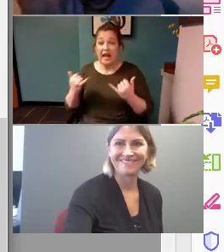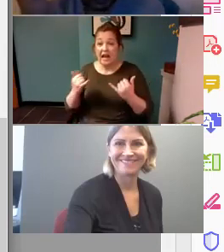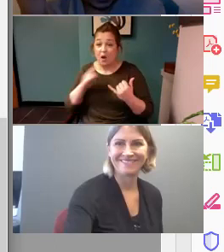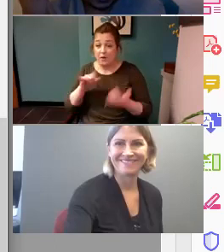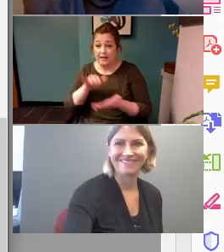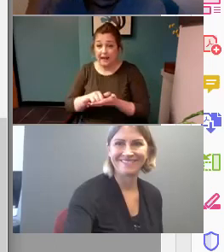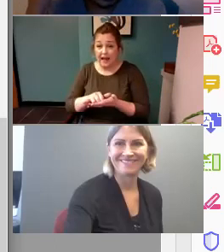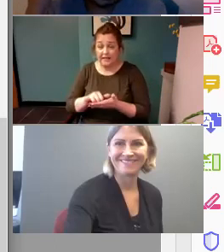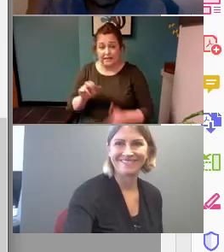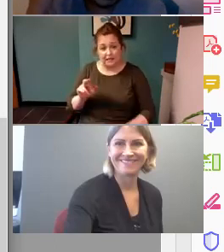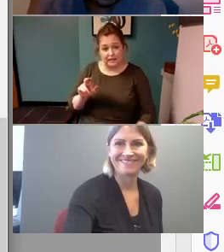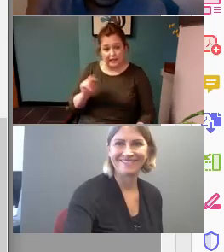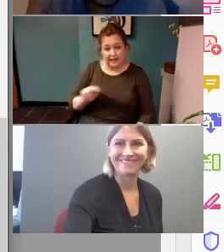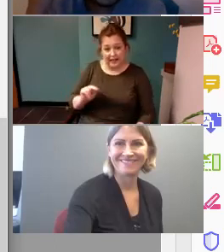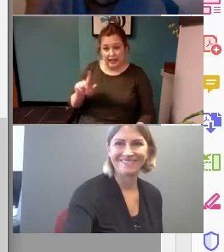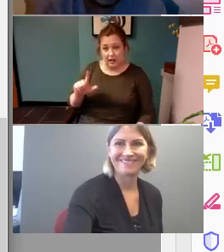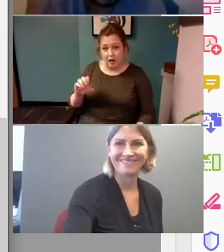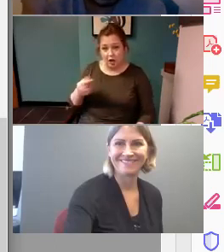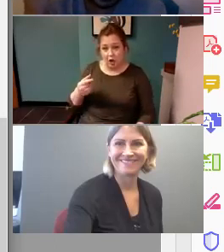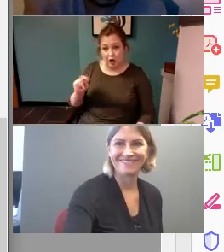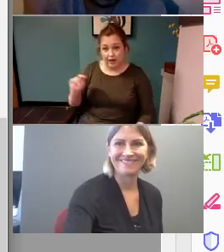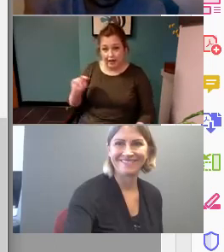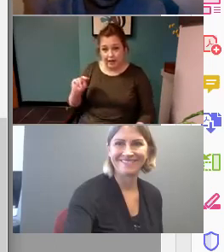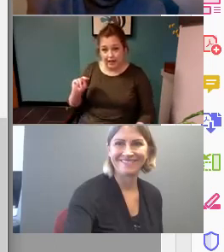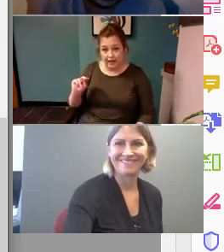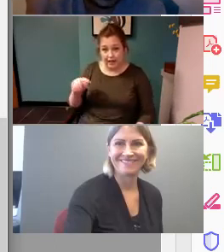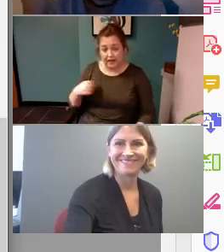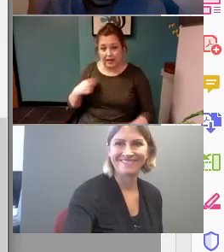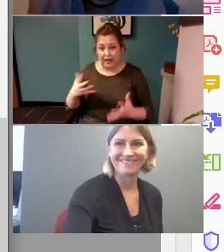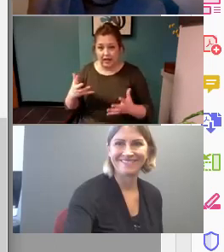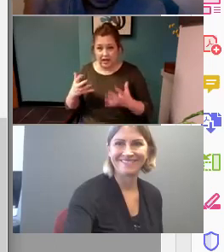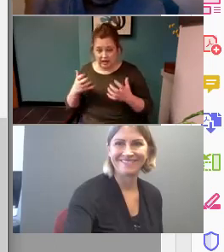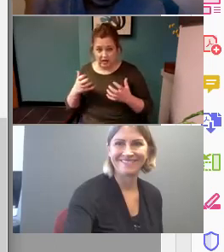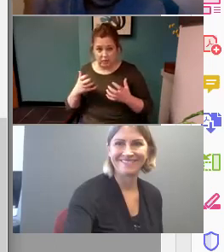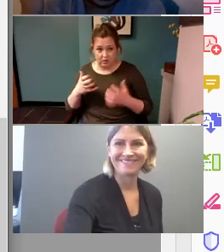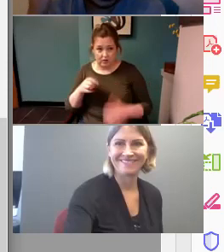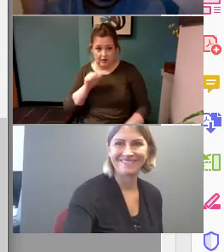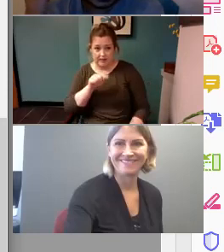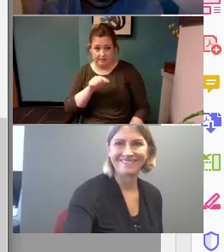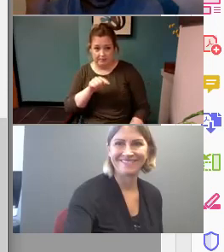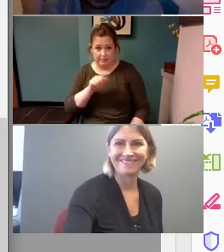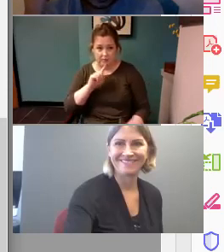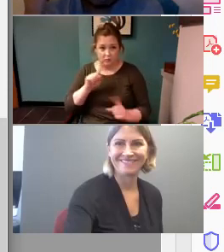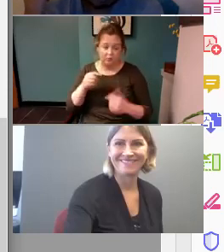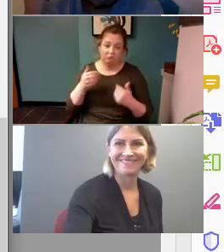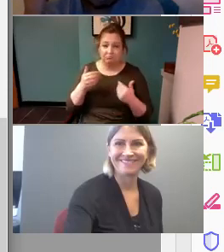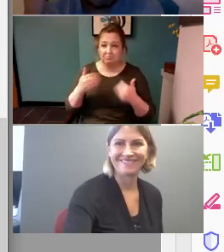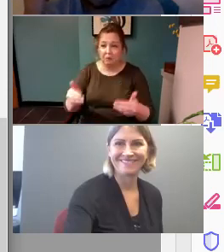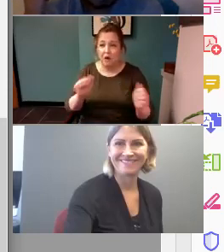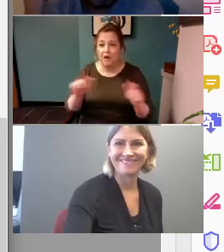want Wise to answer and I want everyone else to answer as well, but I want Wise to answer as well. Type in the answer. Is it n log